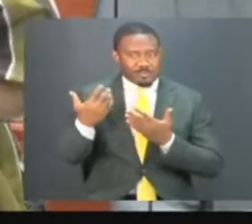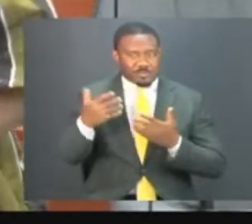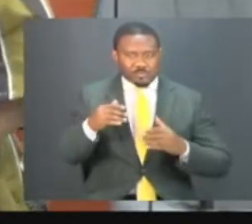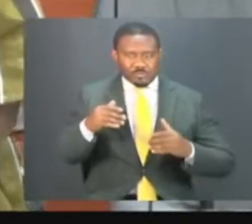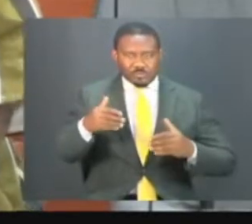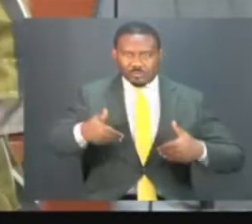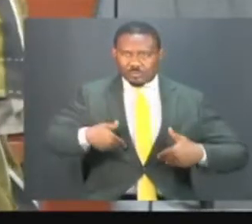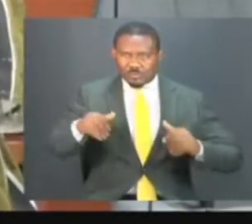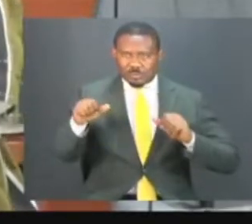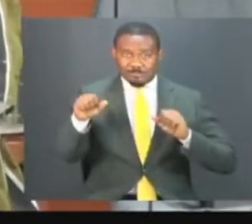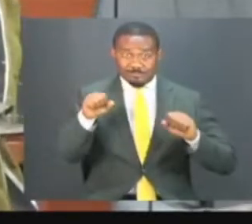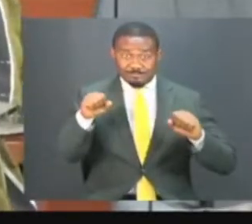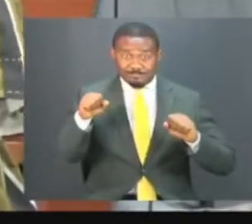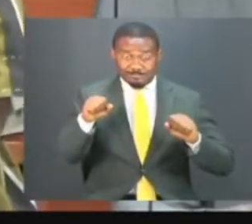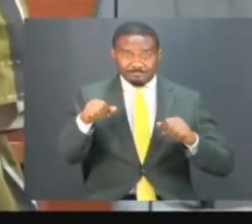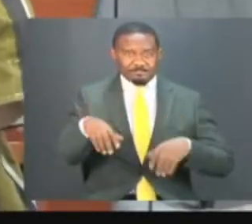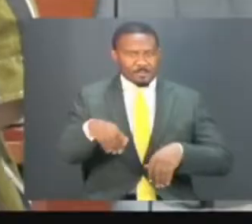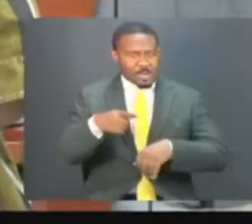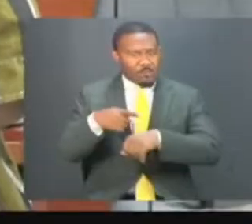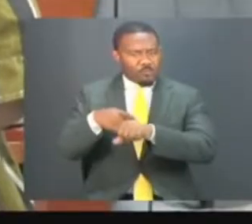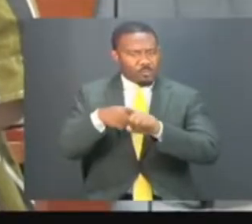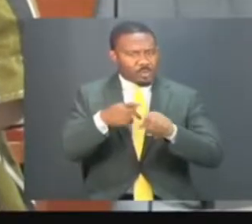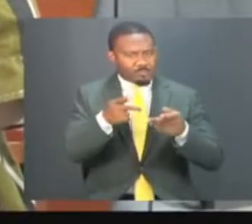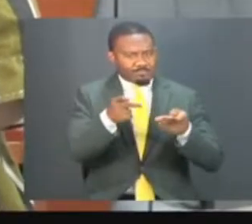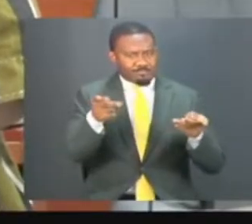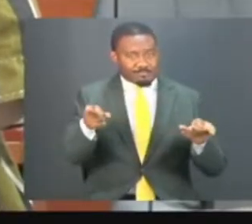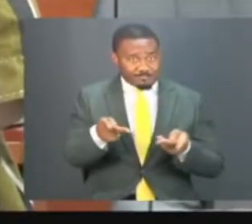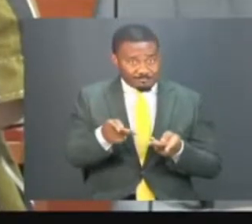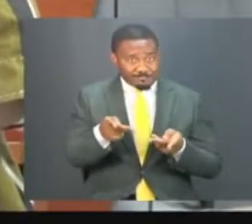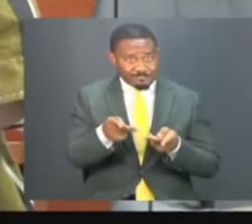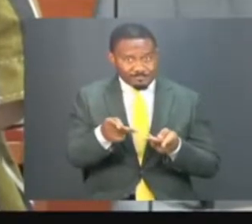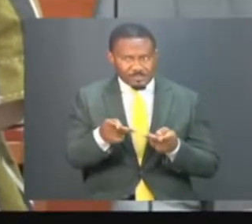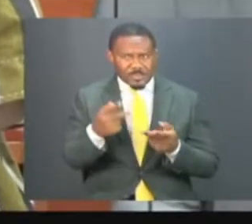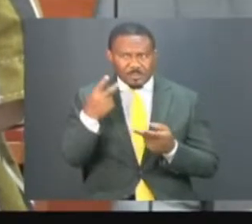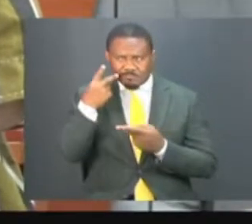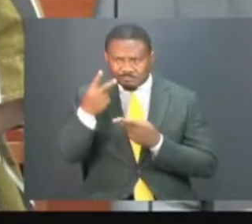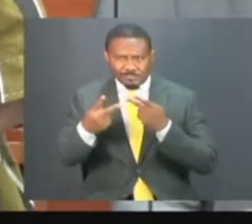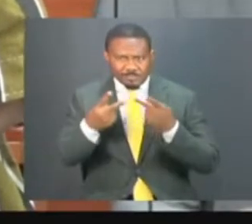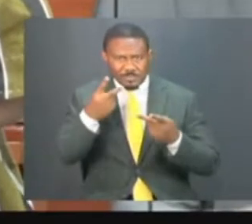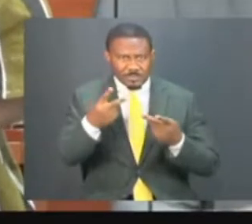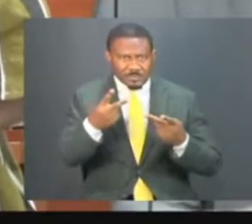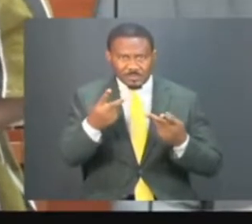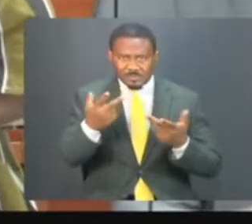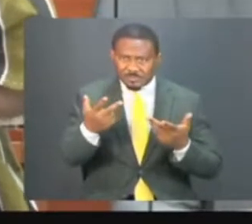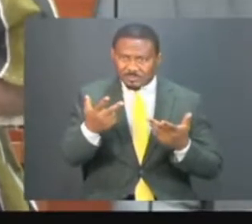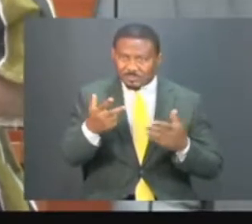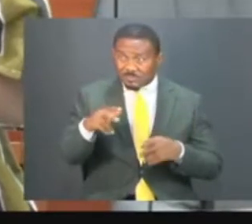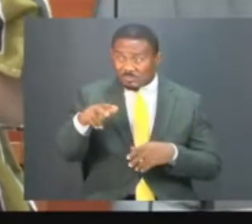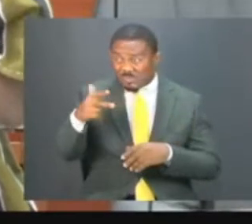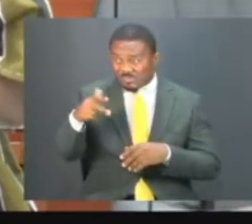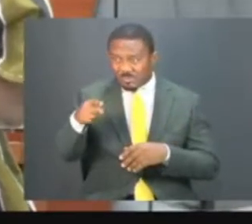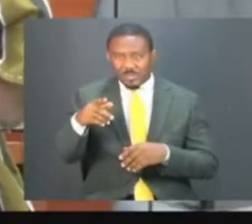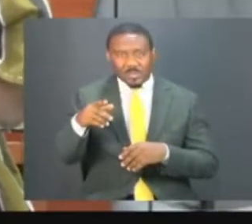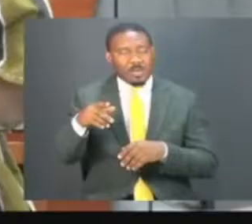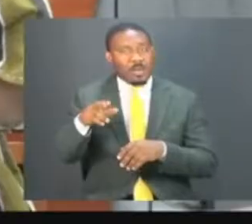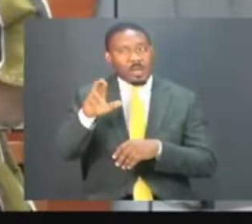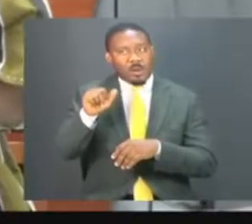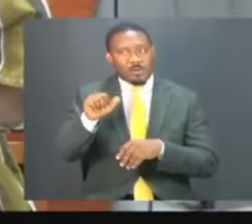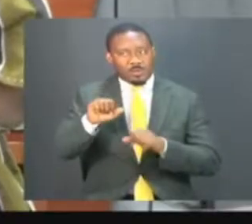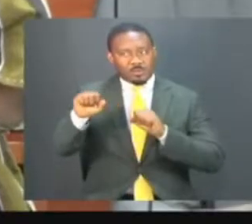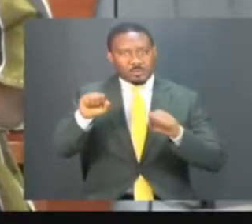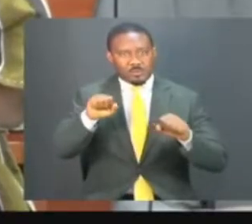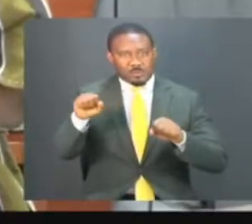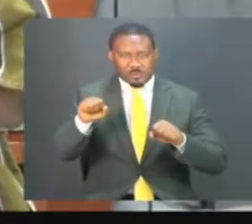the stadia that were visited, the third one is Accra Sports Stadium. And I thought it